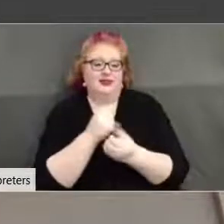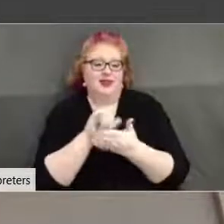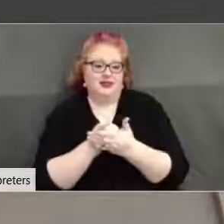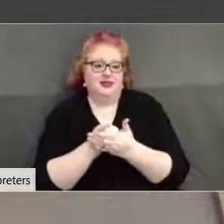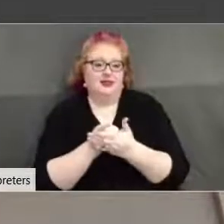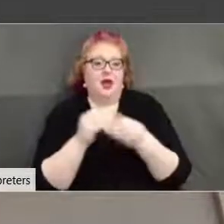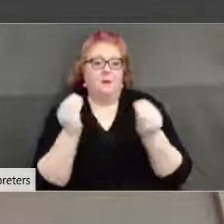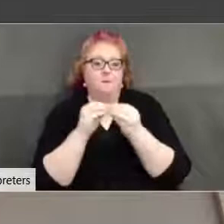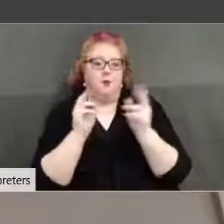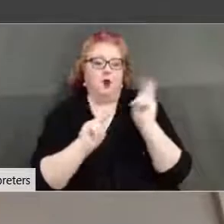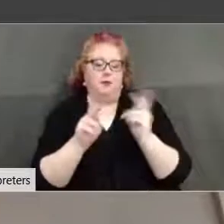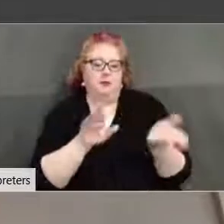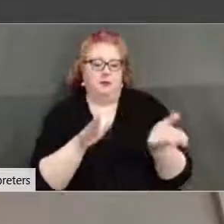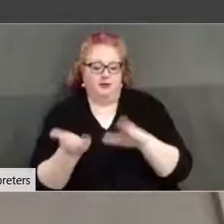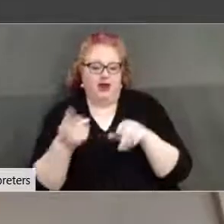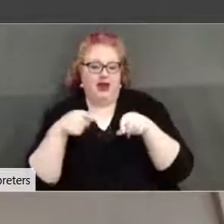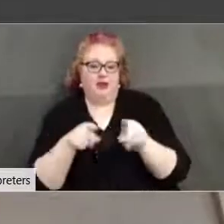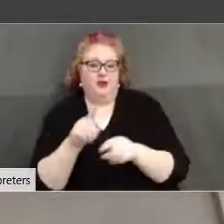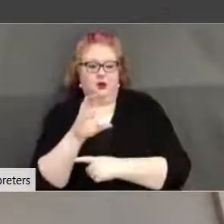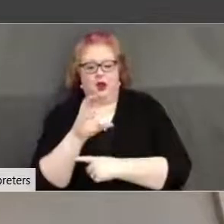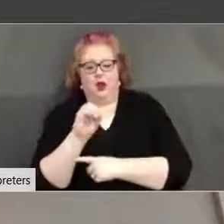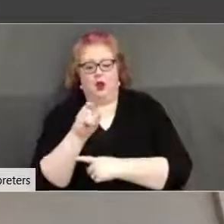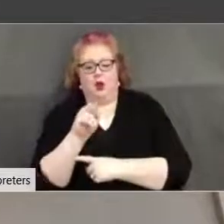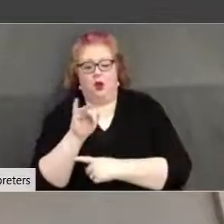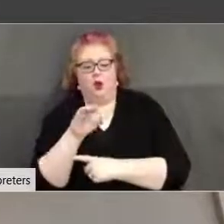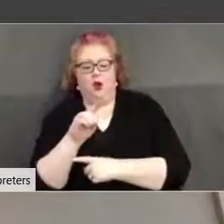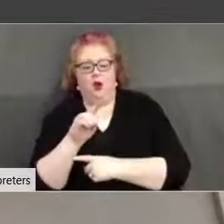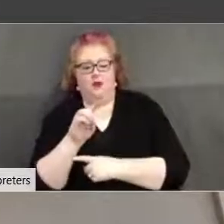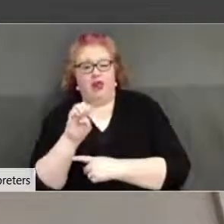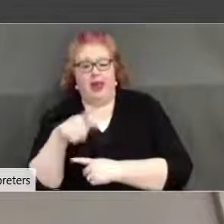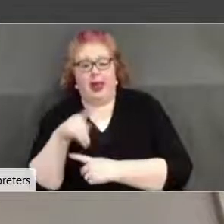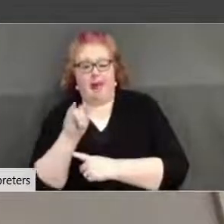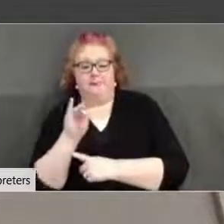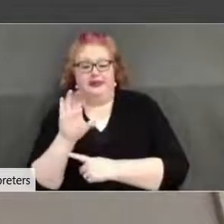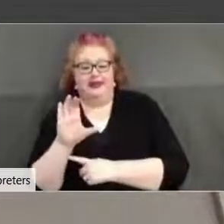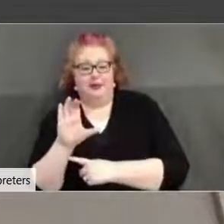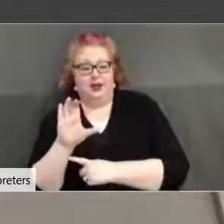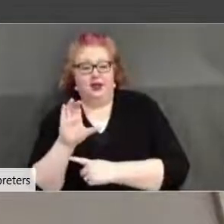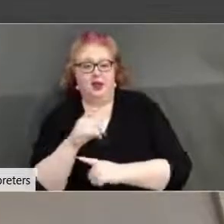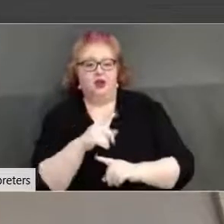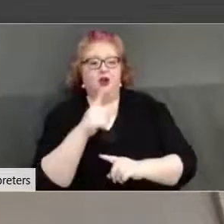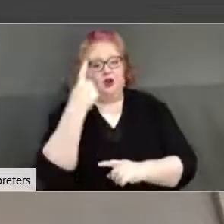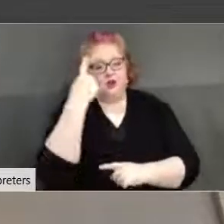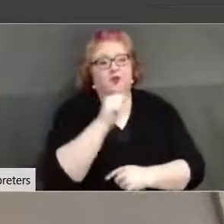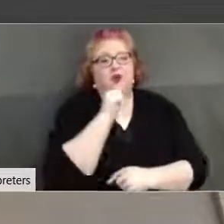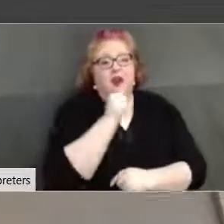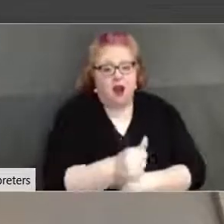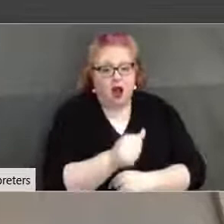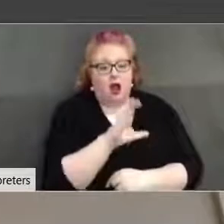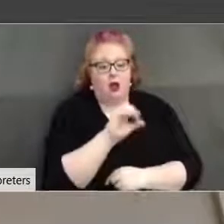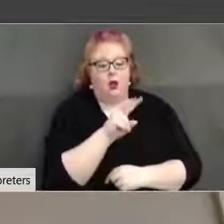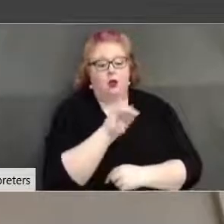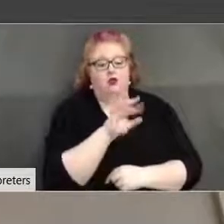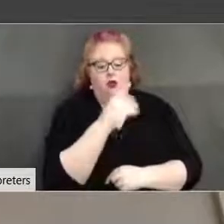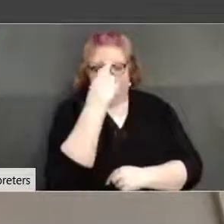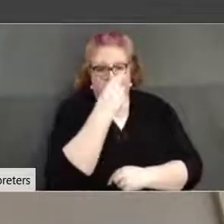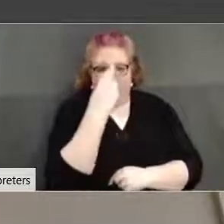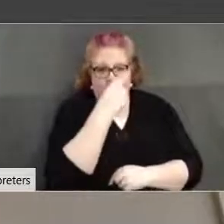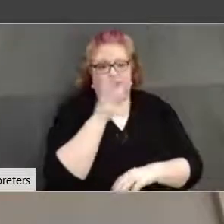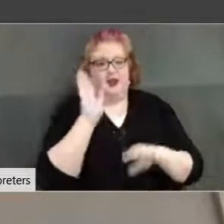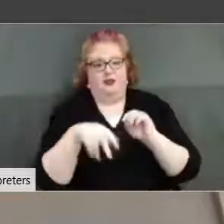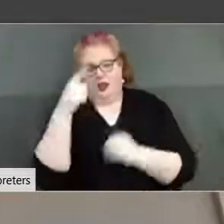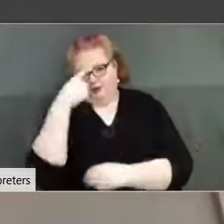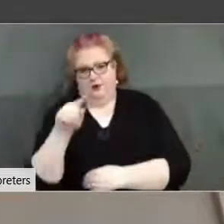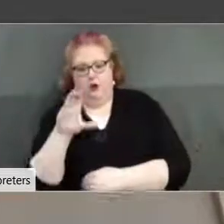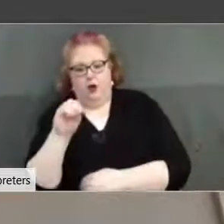and pandemic from non-COVID reasons than COVID reasons, which is a real shame. And that's the reason that the mayor got the